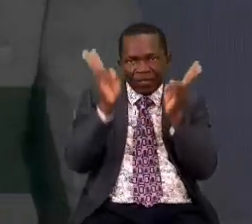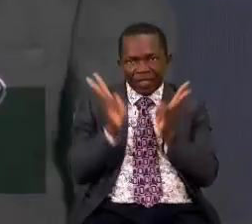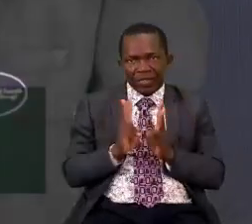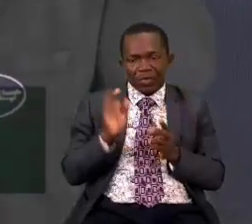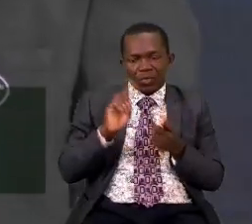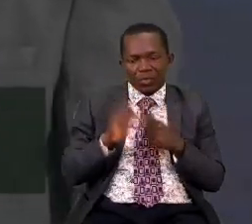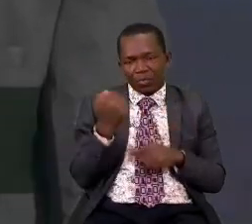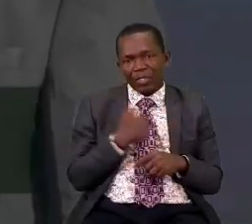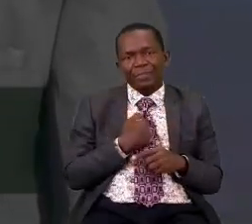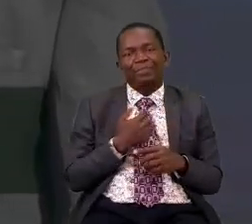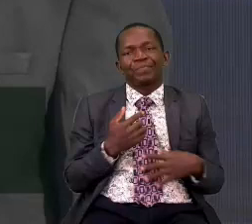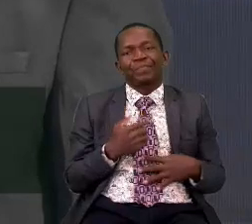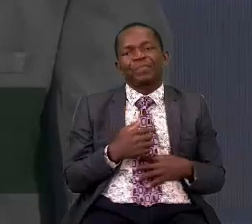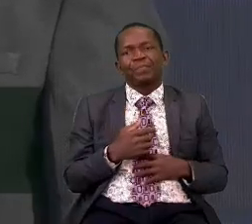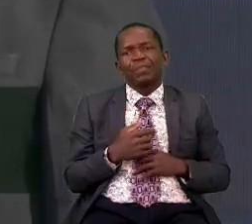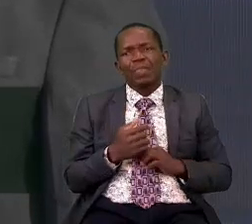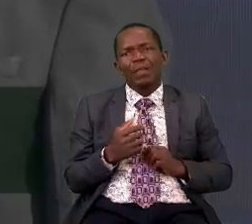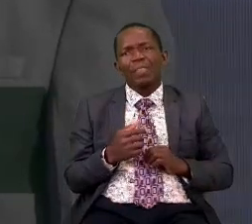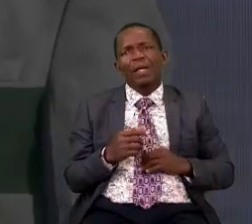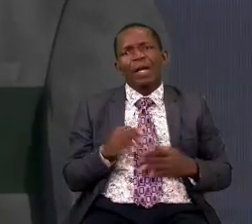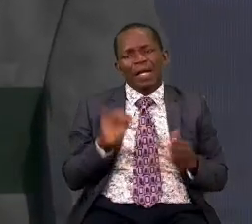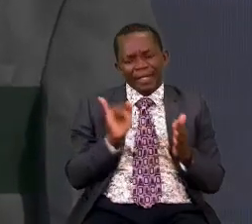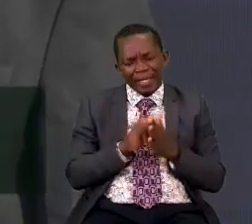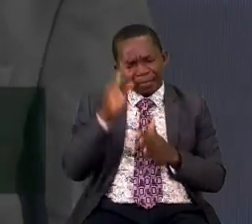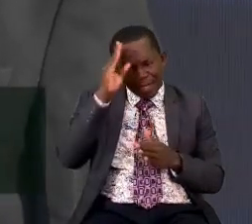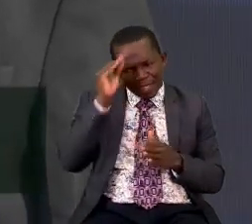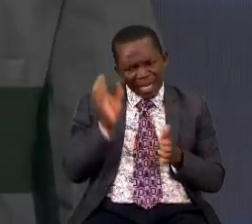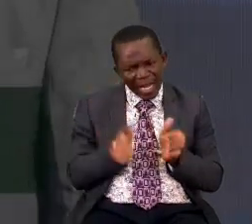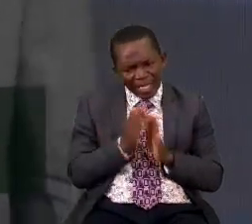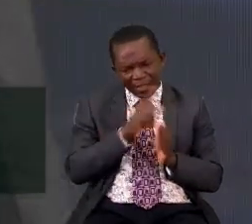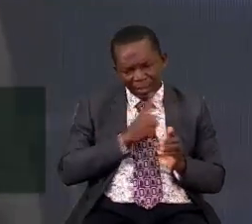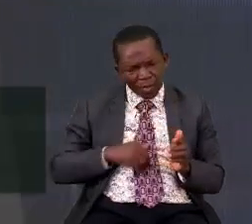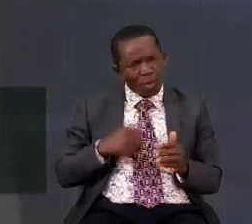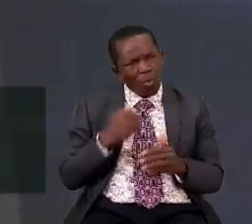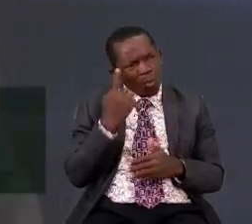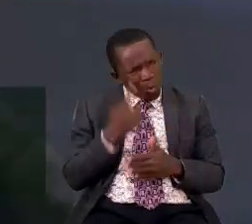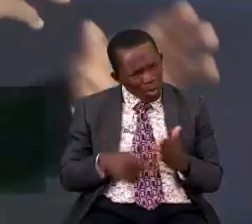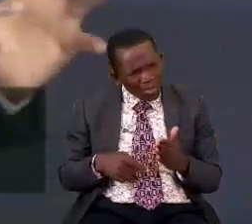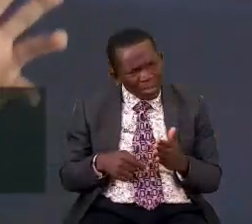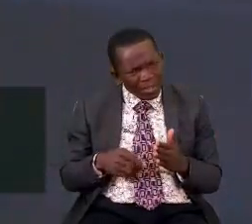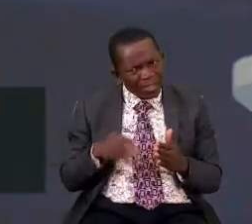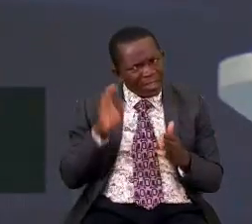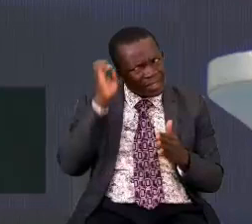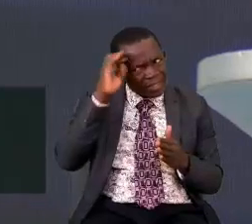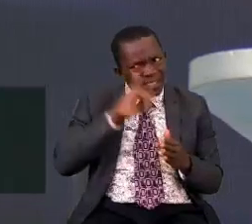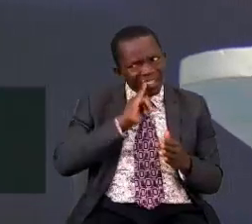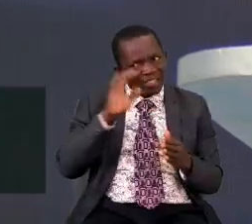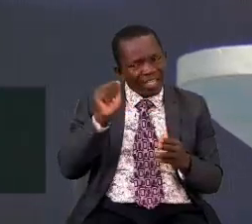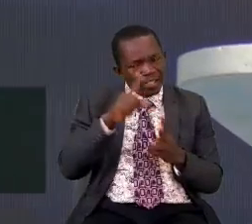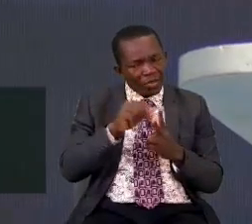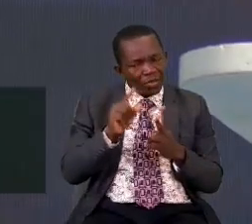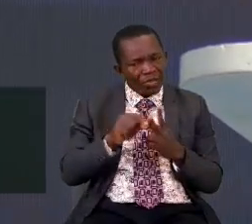it's a chosen man that will write my revelation and you were right 14